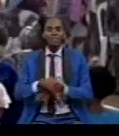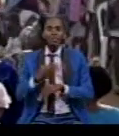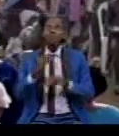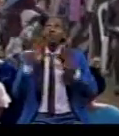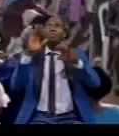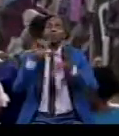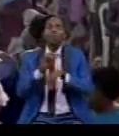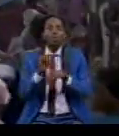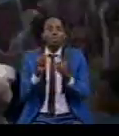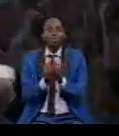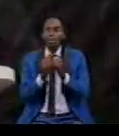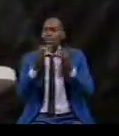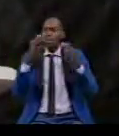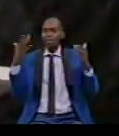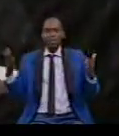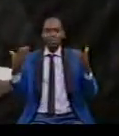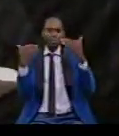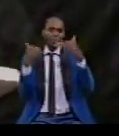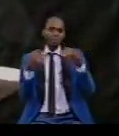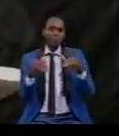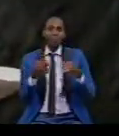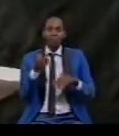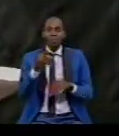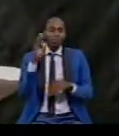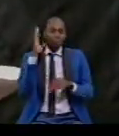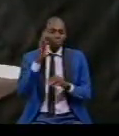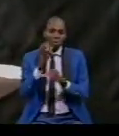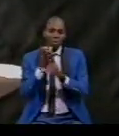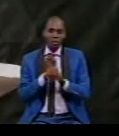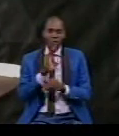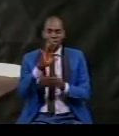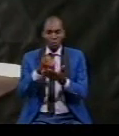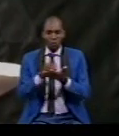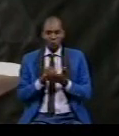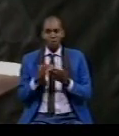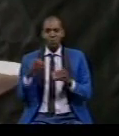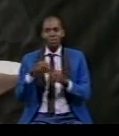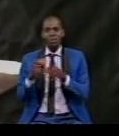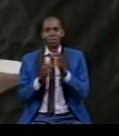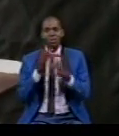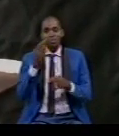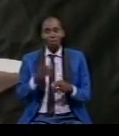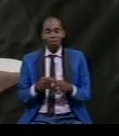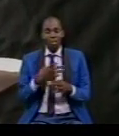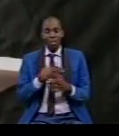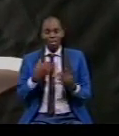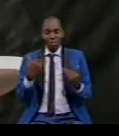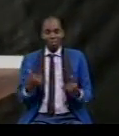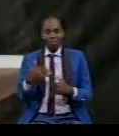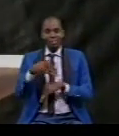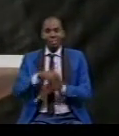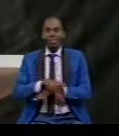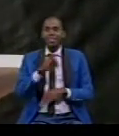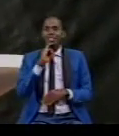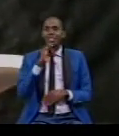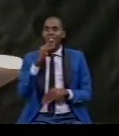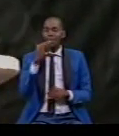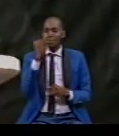and perform it in every life. In Jesus' mighty name, I